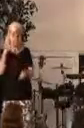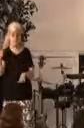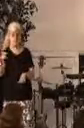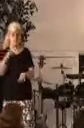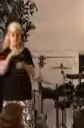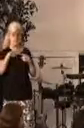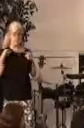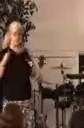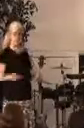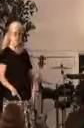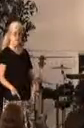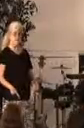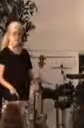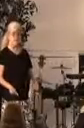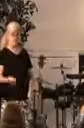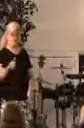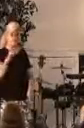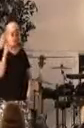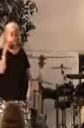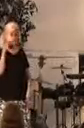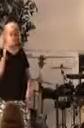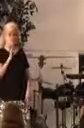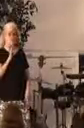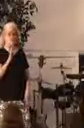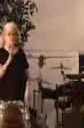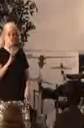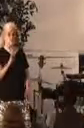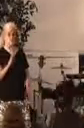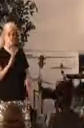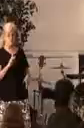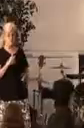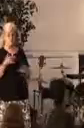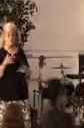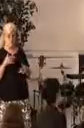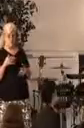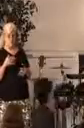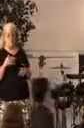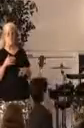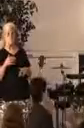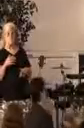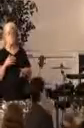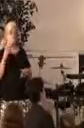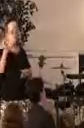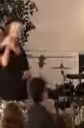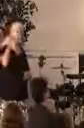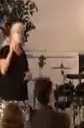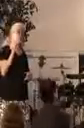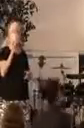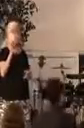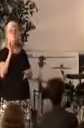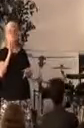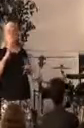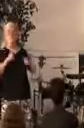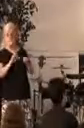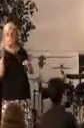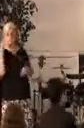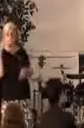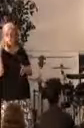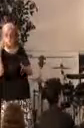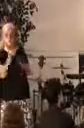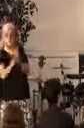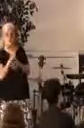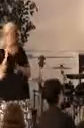eye when they were saying, if you continue to talk like this, we are going to beat you. We are going to imprison you. We are going to kill